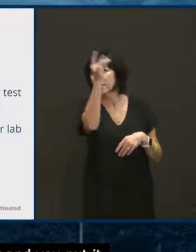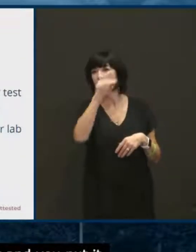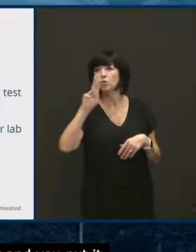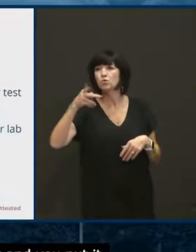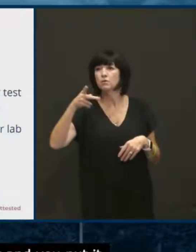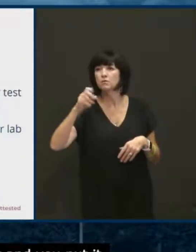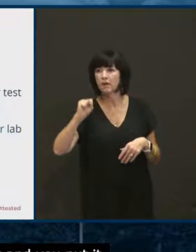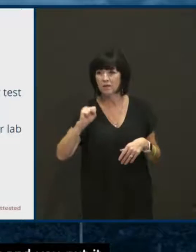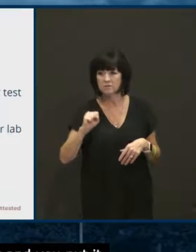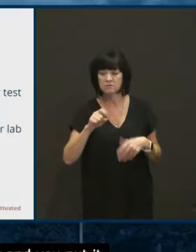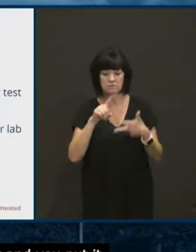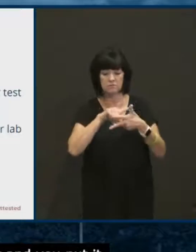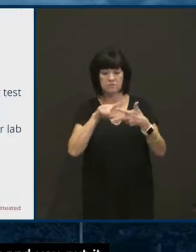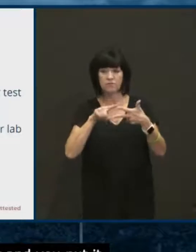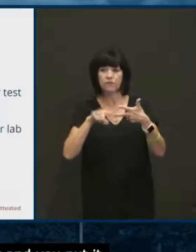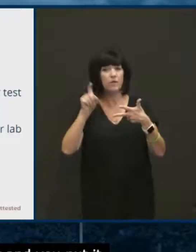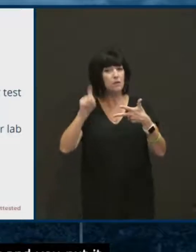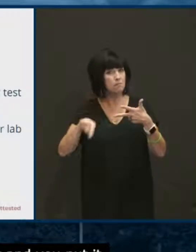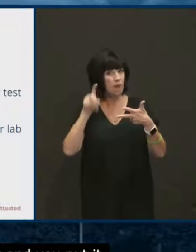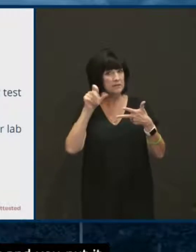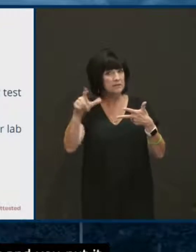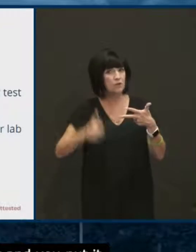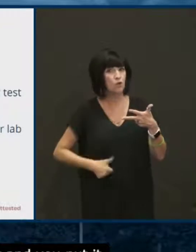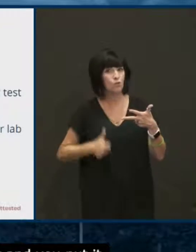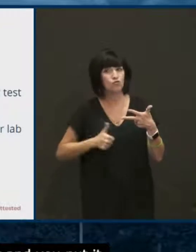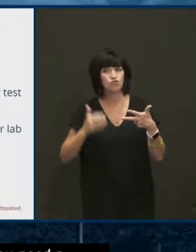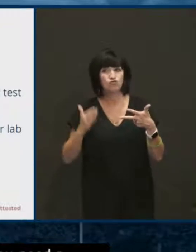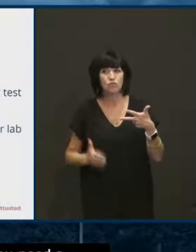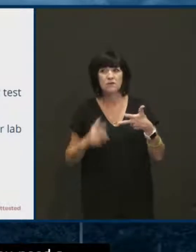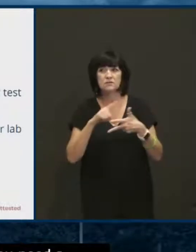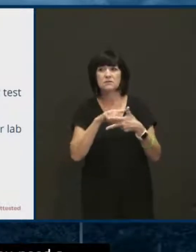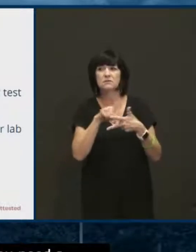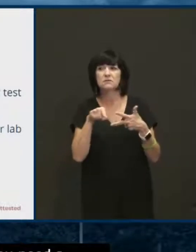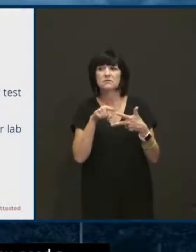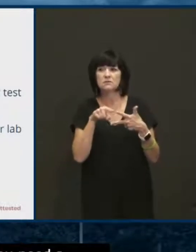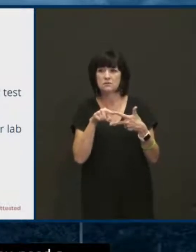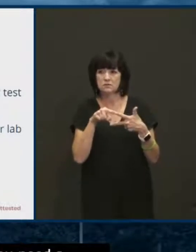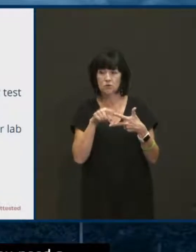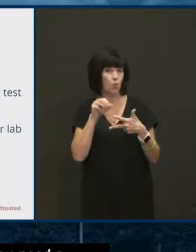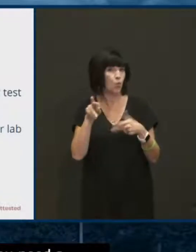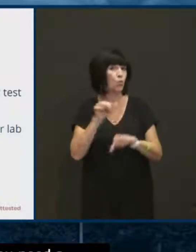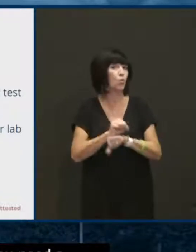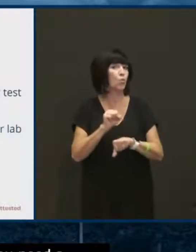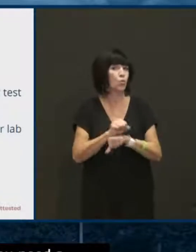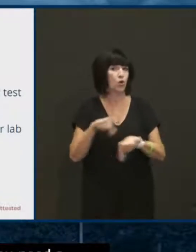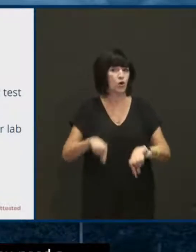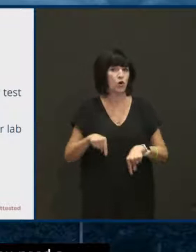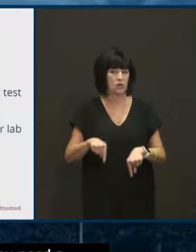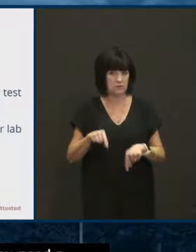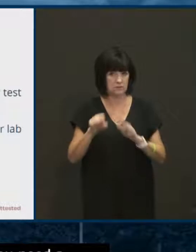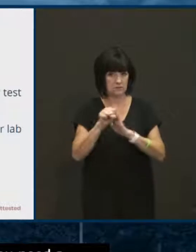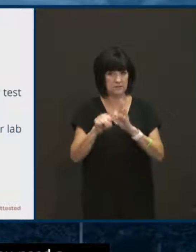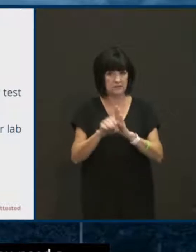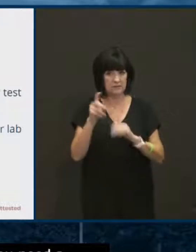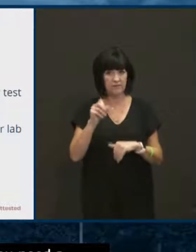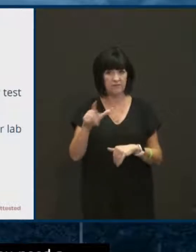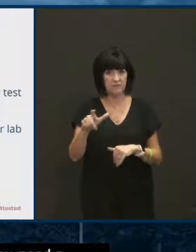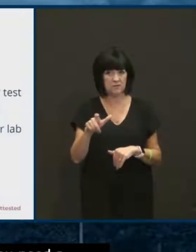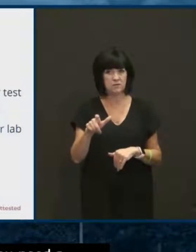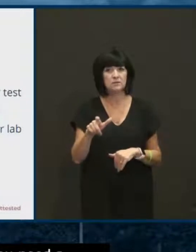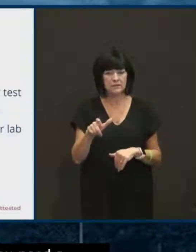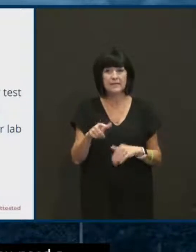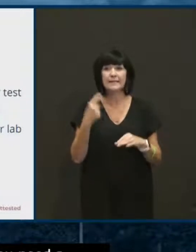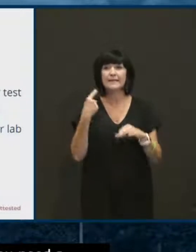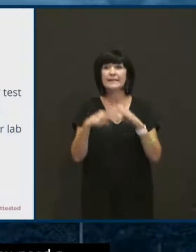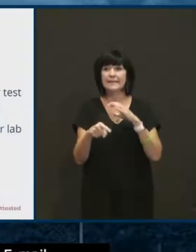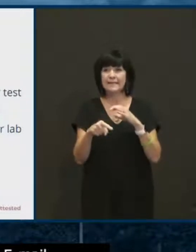Delaware resident or employee of employed in the state of Delaware. Email address for each individual person. The